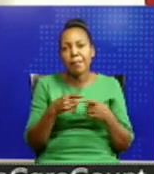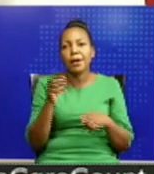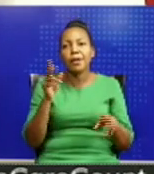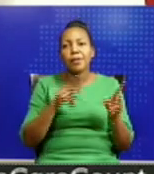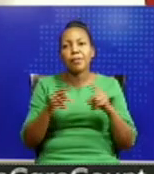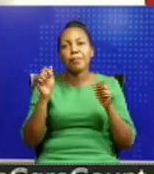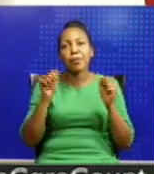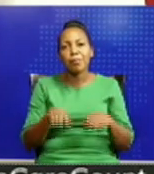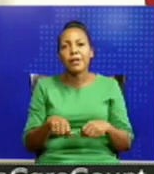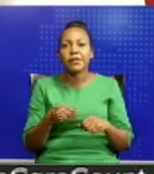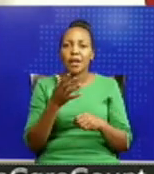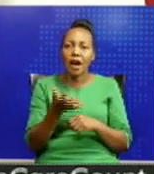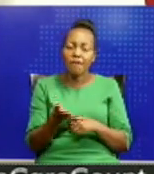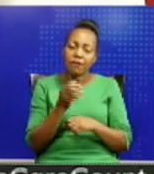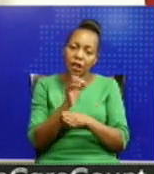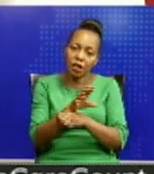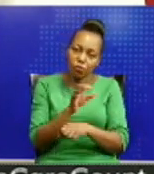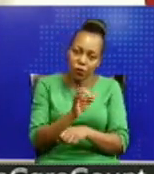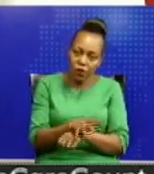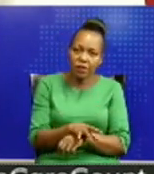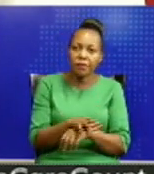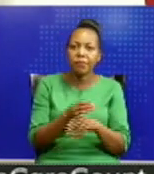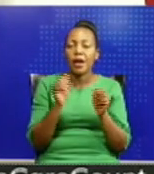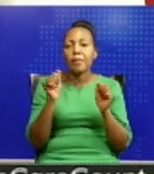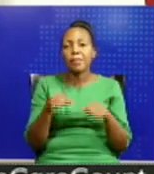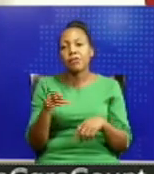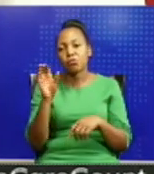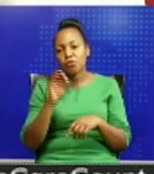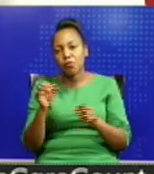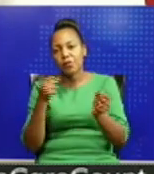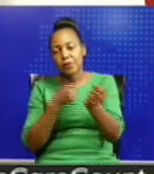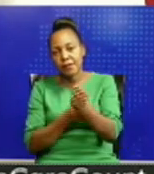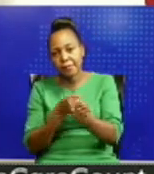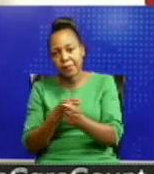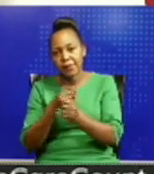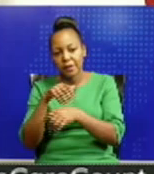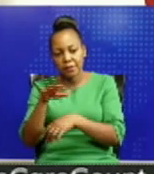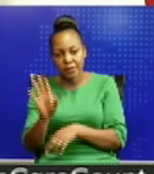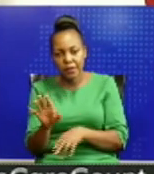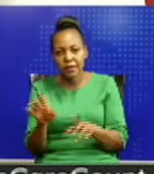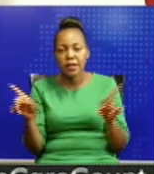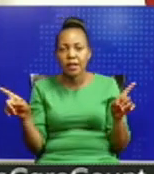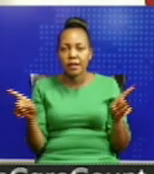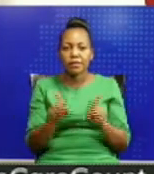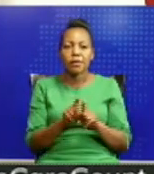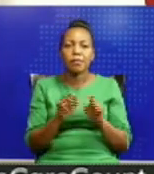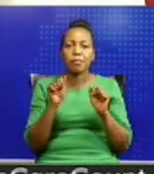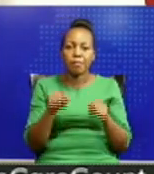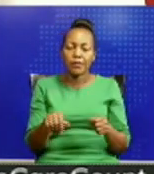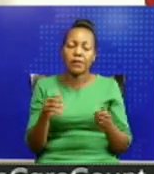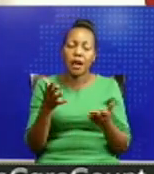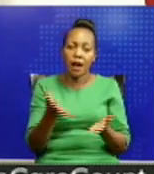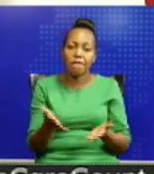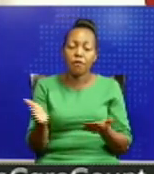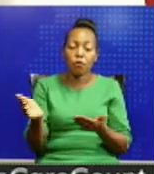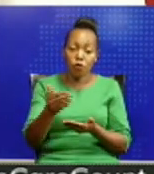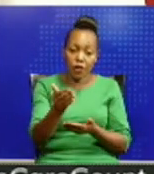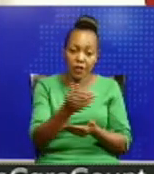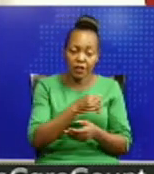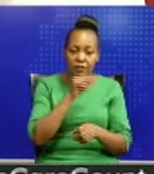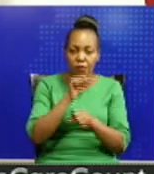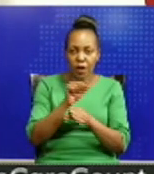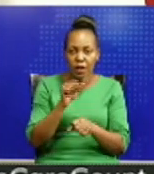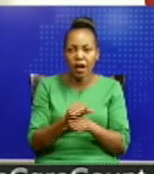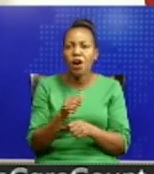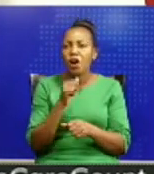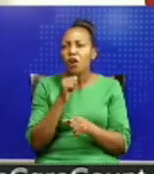able to get counseling, they should be able to go for support, they should be able to do work collectively so that one does